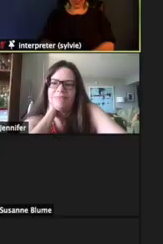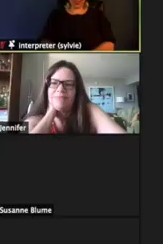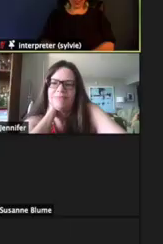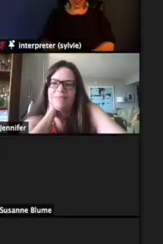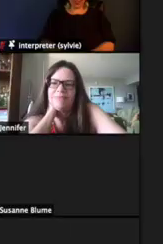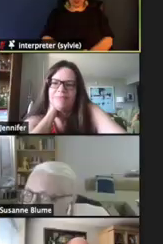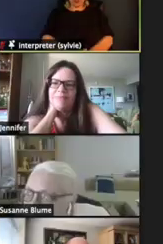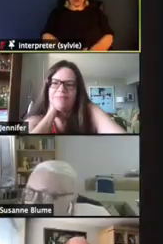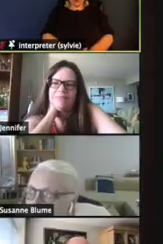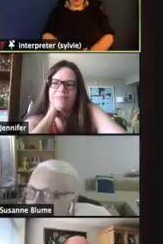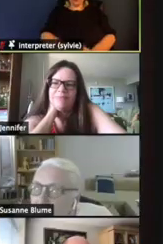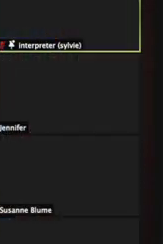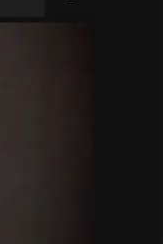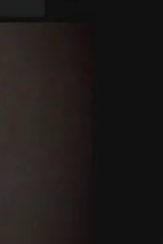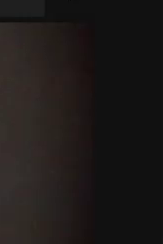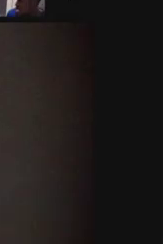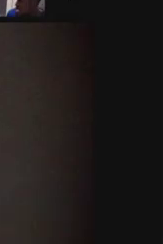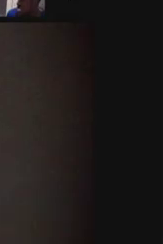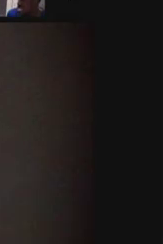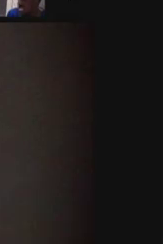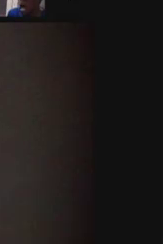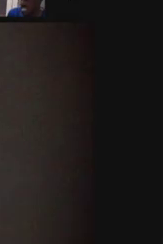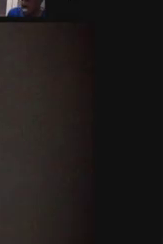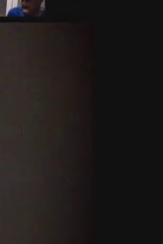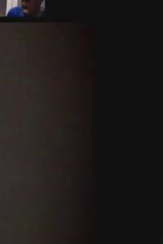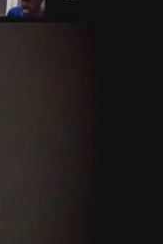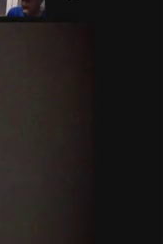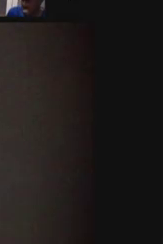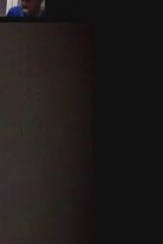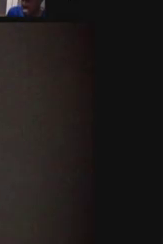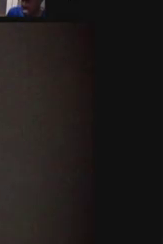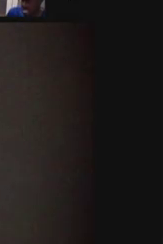All right. Any questions?